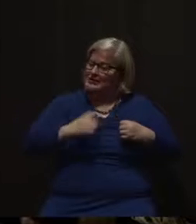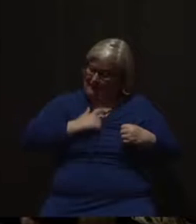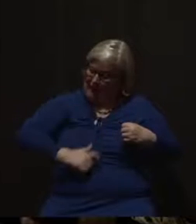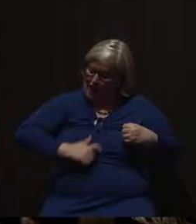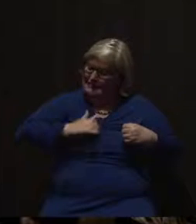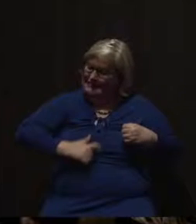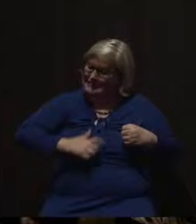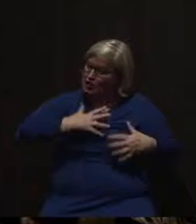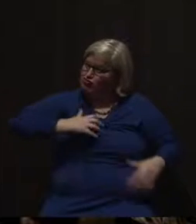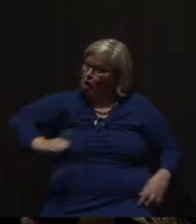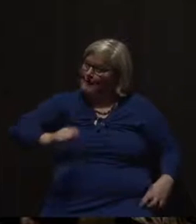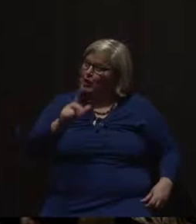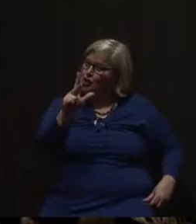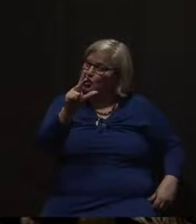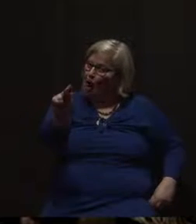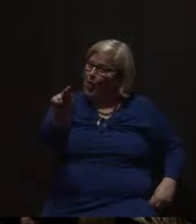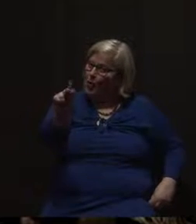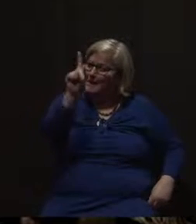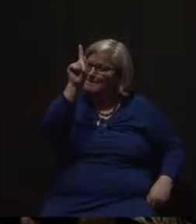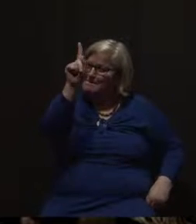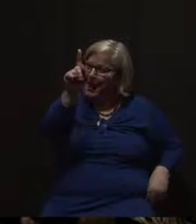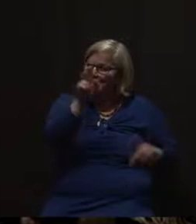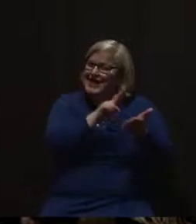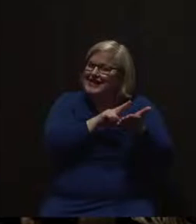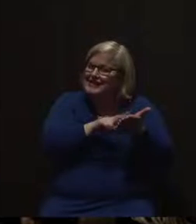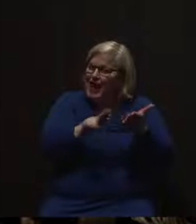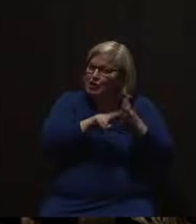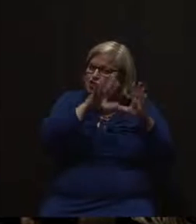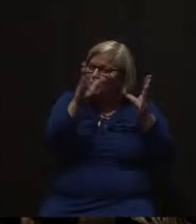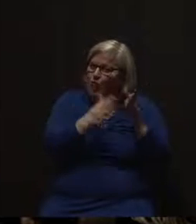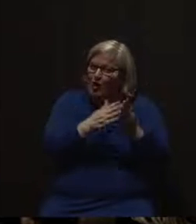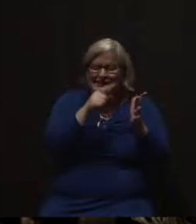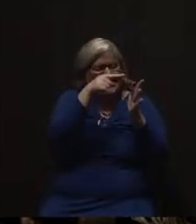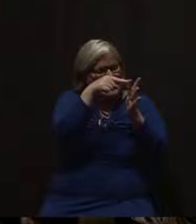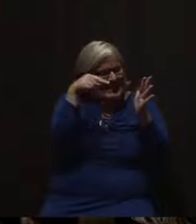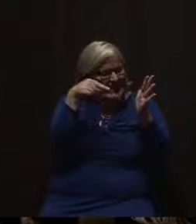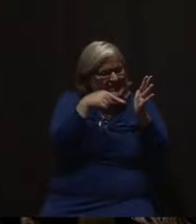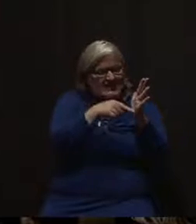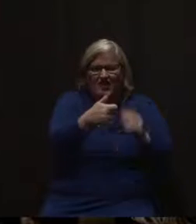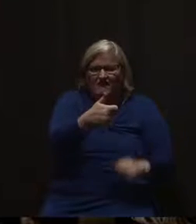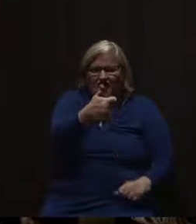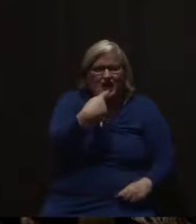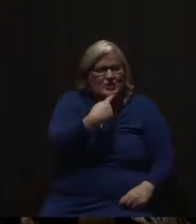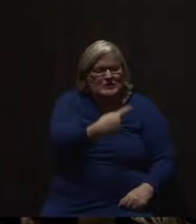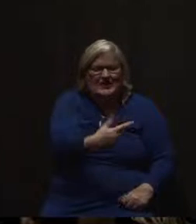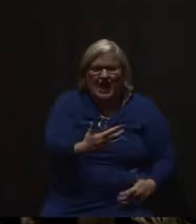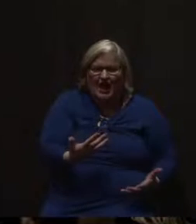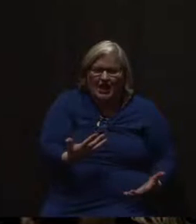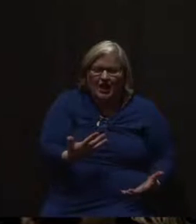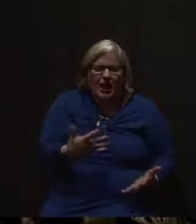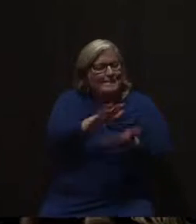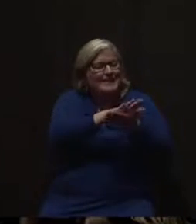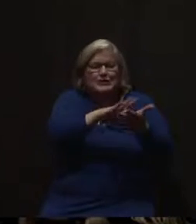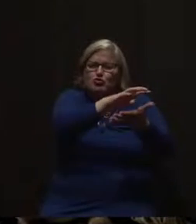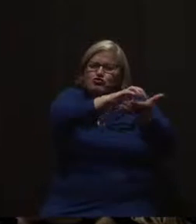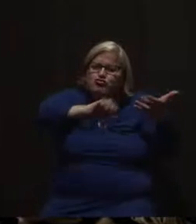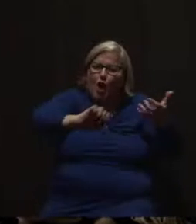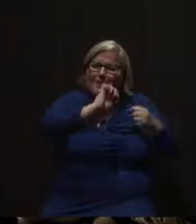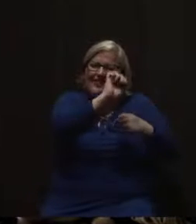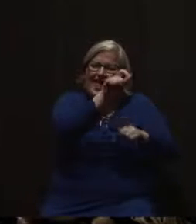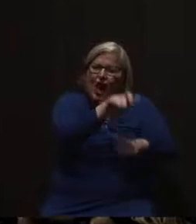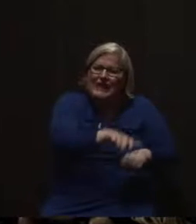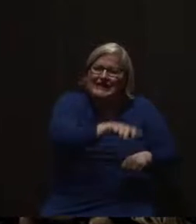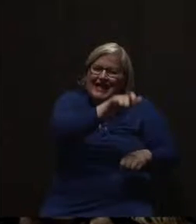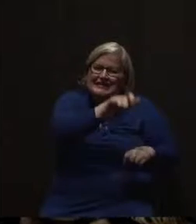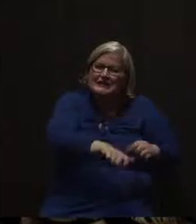object. But we've made nature into objects. And by thinking about nature, by thinking about trees as it, we erect a barrier between the